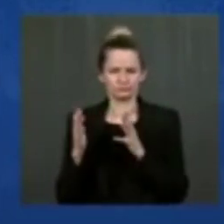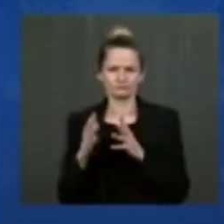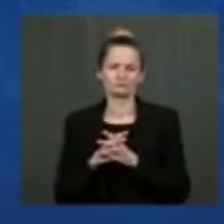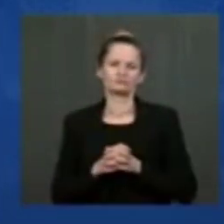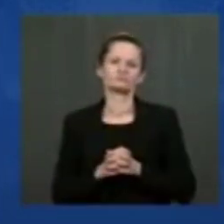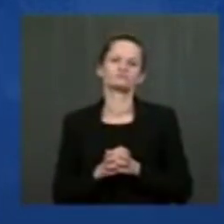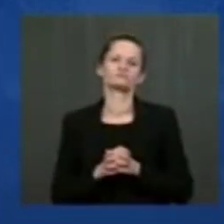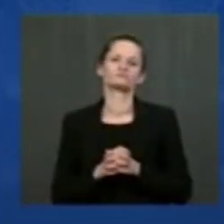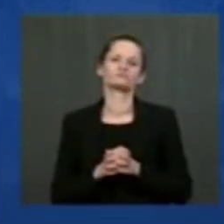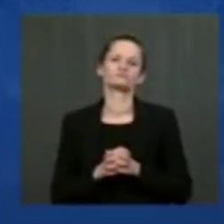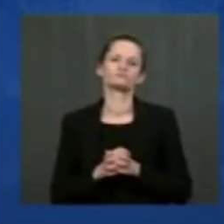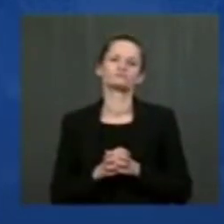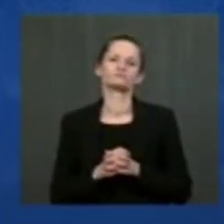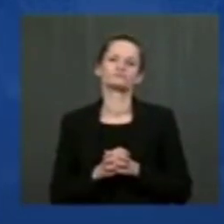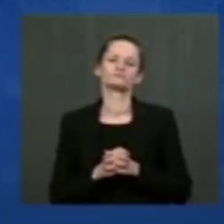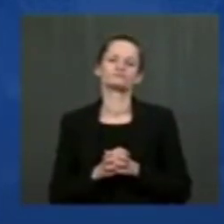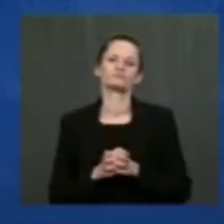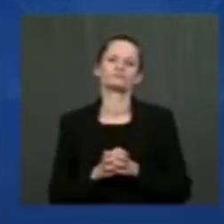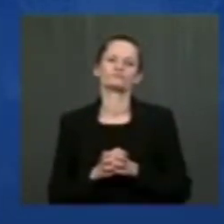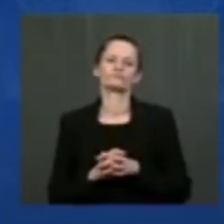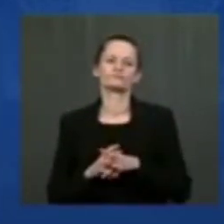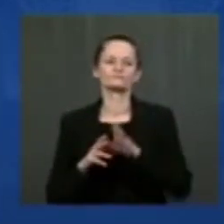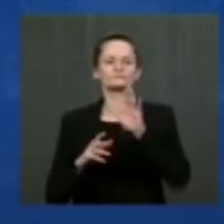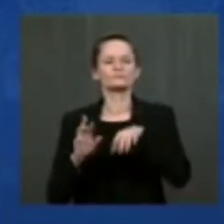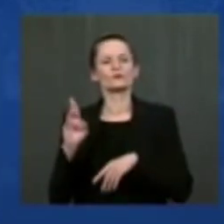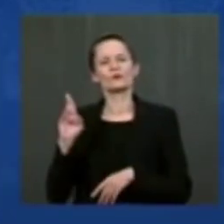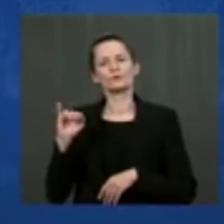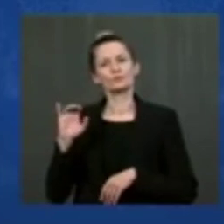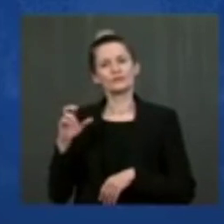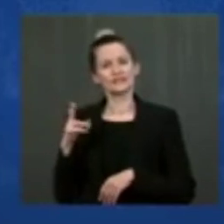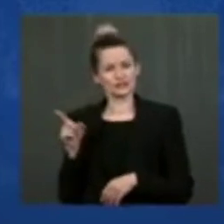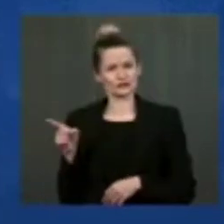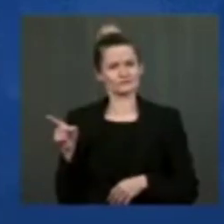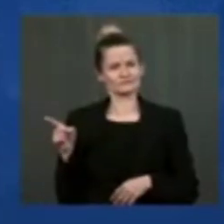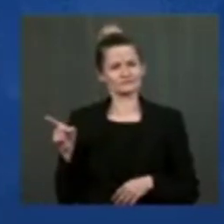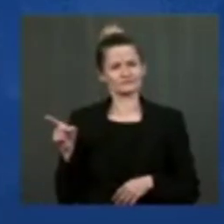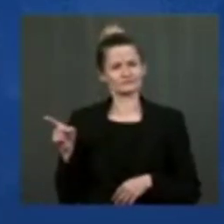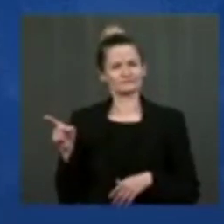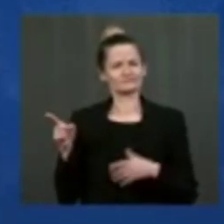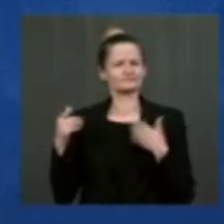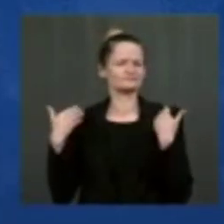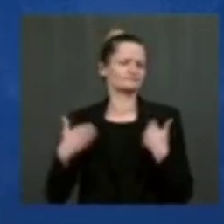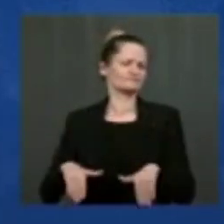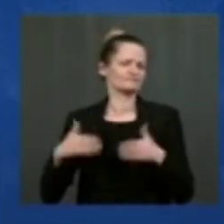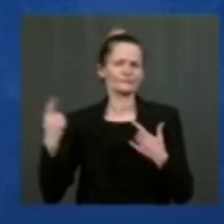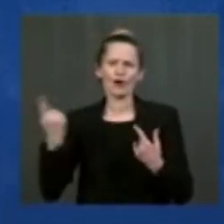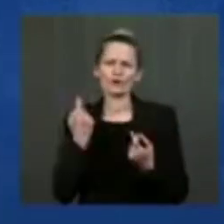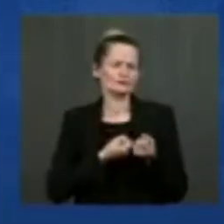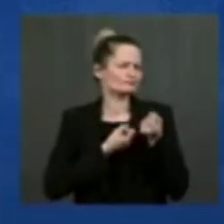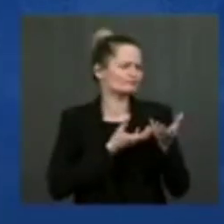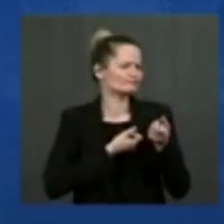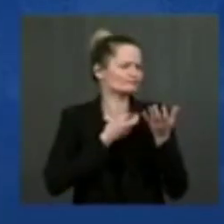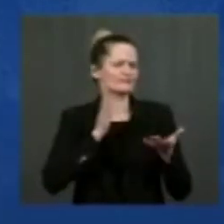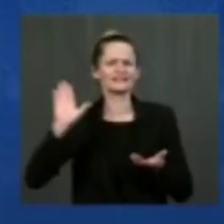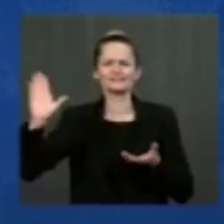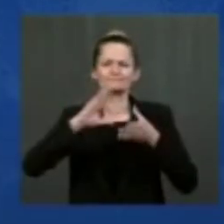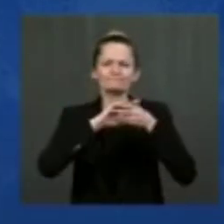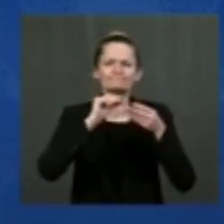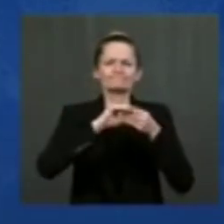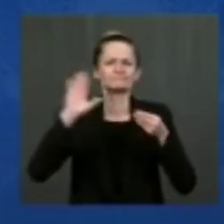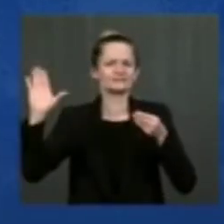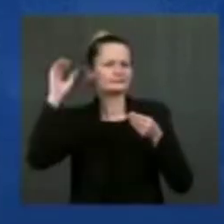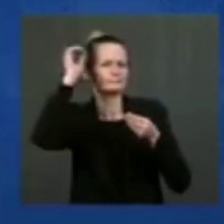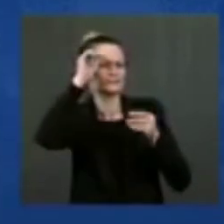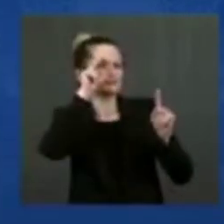He gave workers a voice. All the way back from my great-grandfather Blewett, who was a mining engineer.